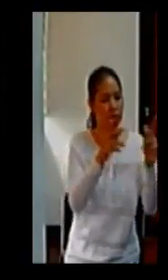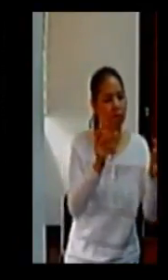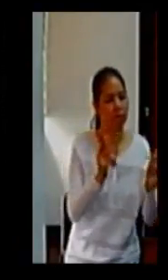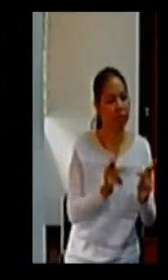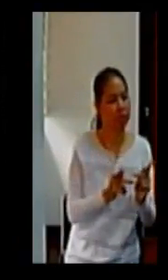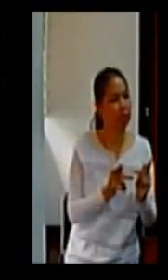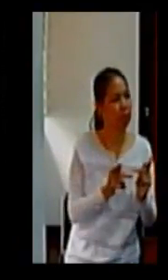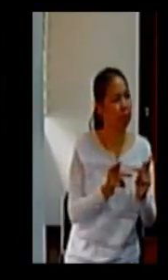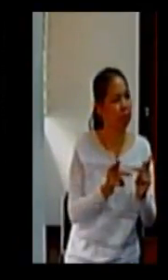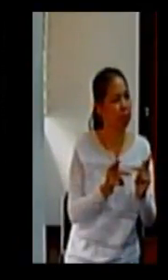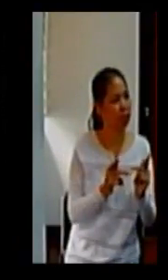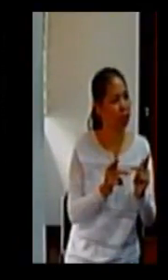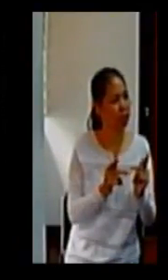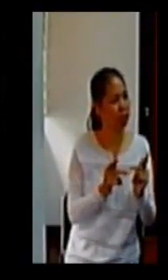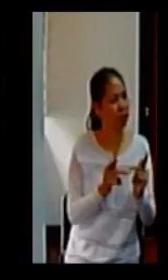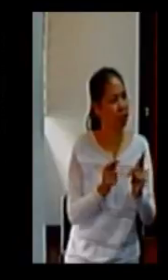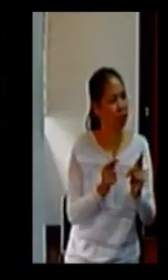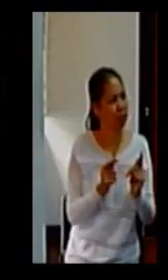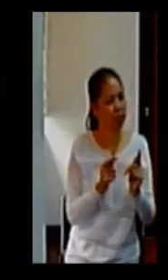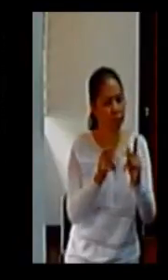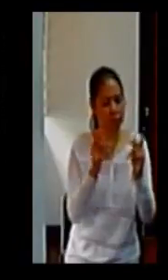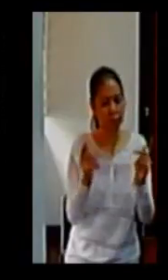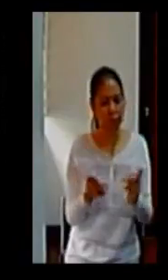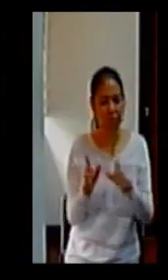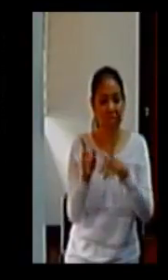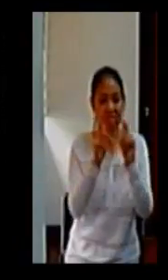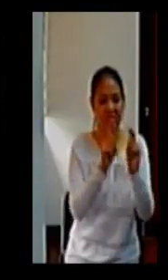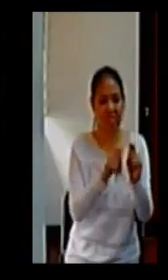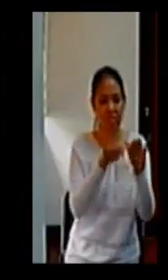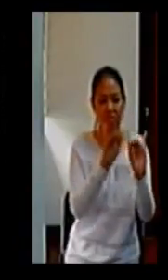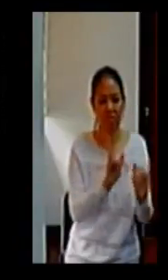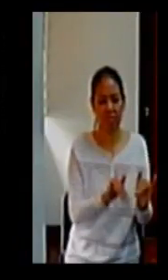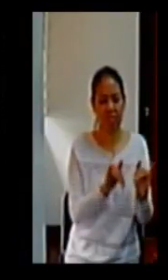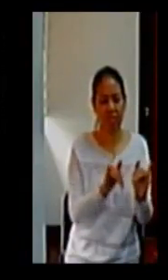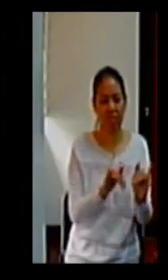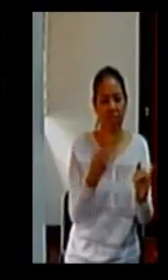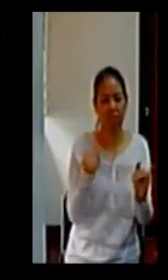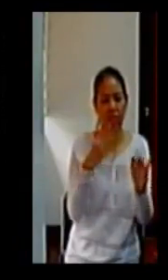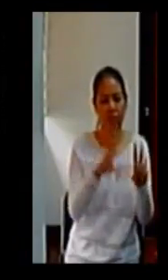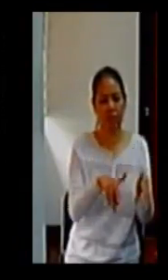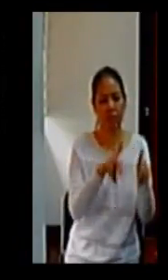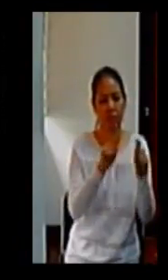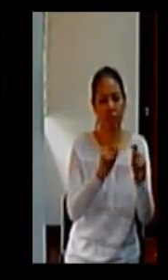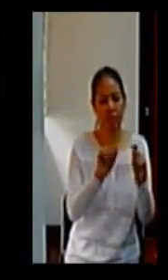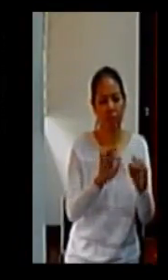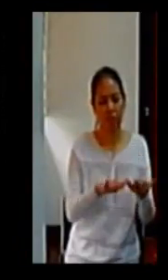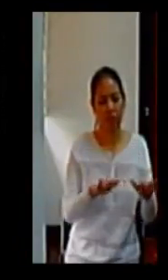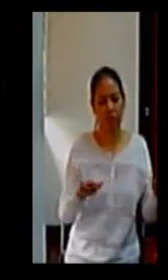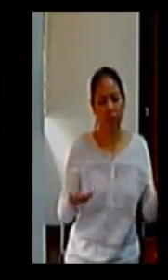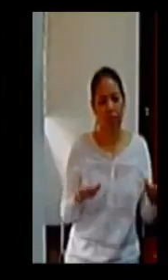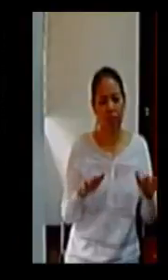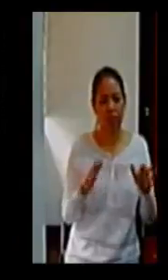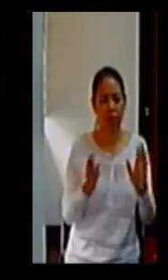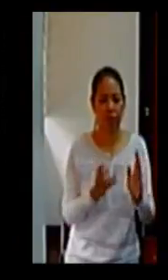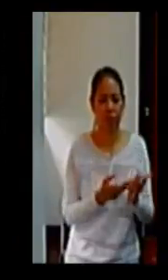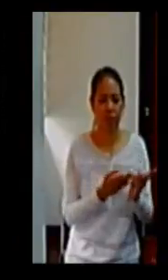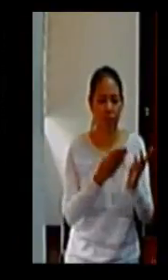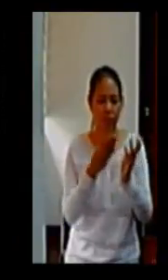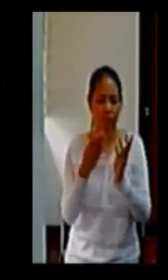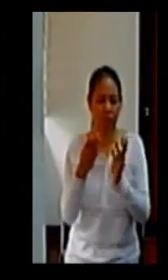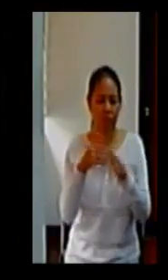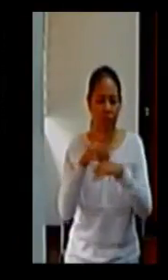children as his scholars, bringing them to school. because they appreciate the place. I